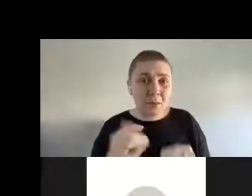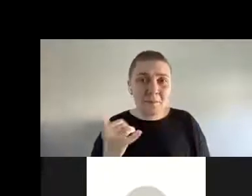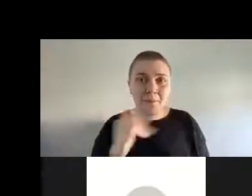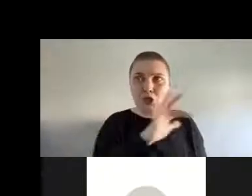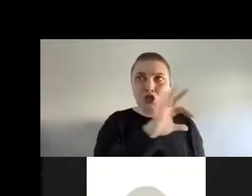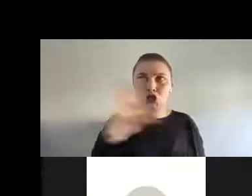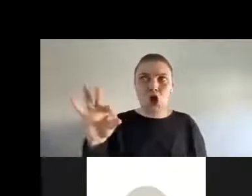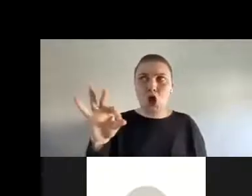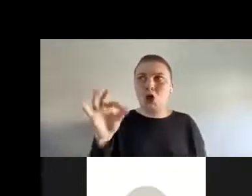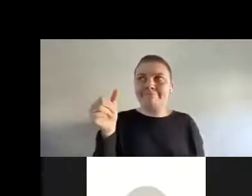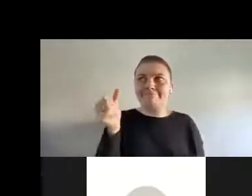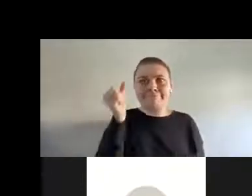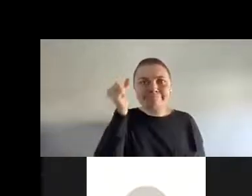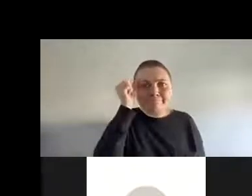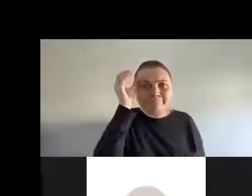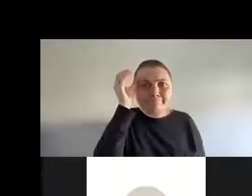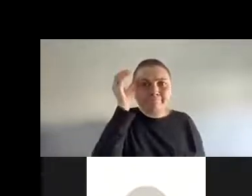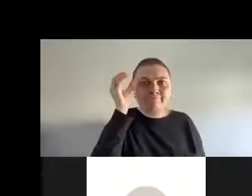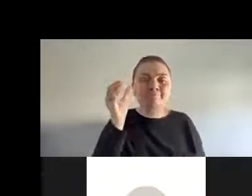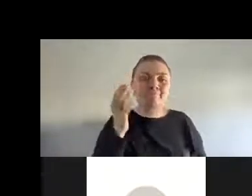be equipped to